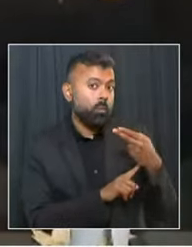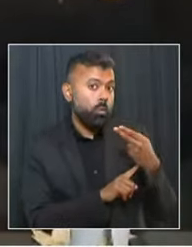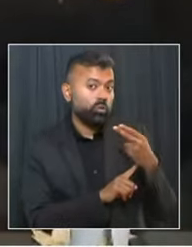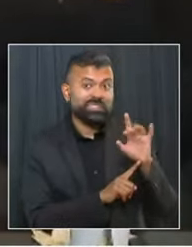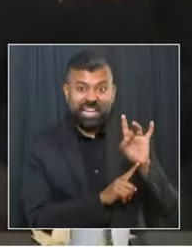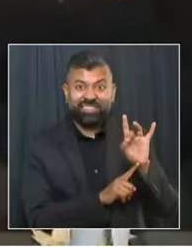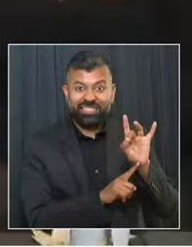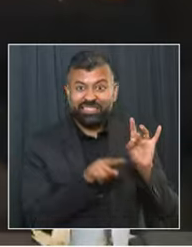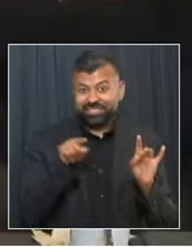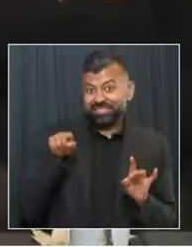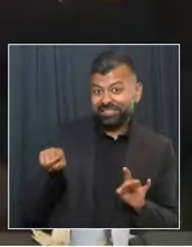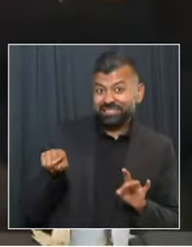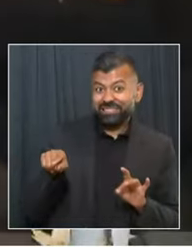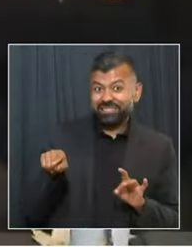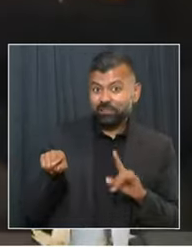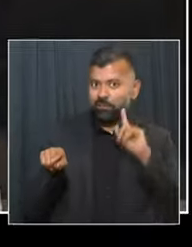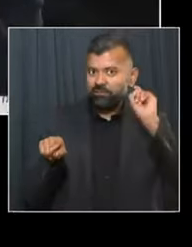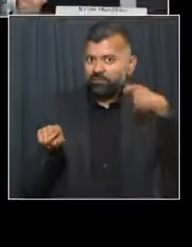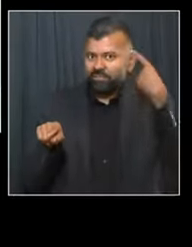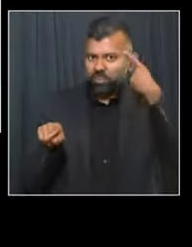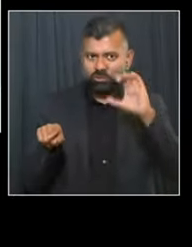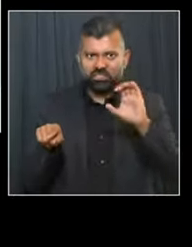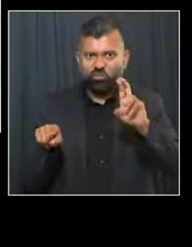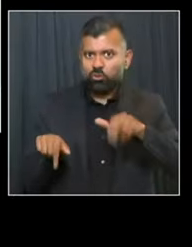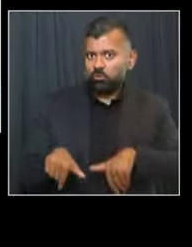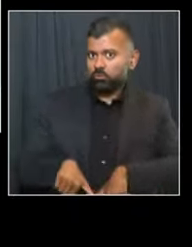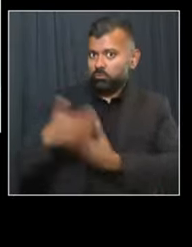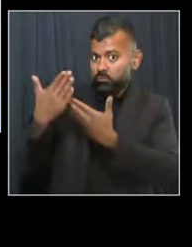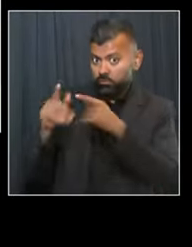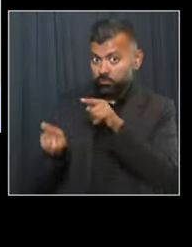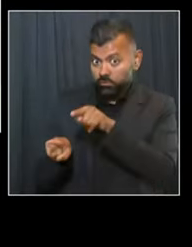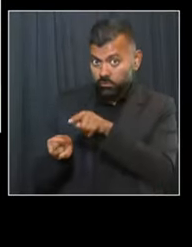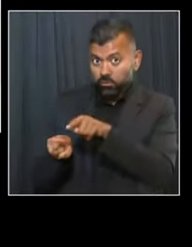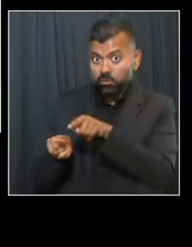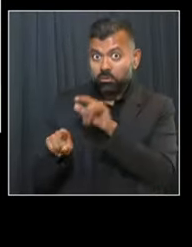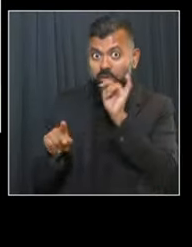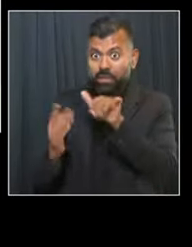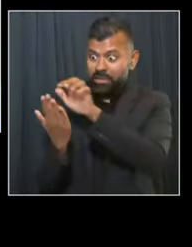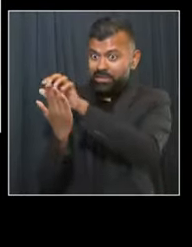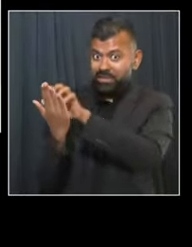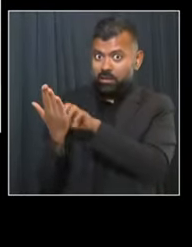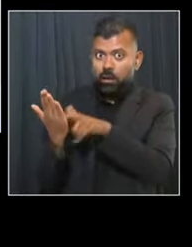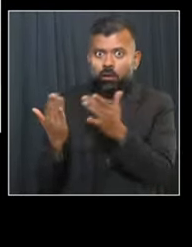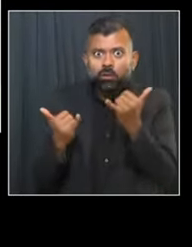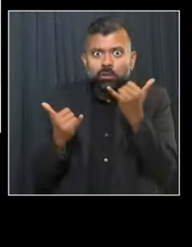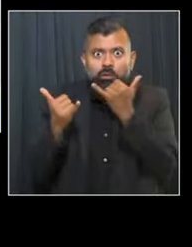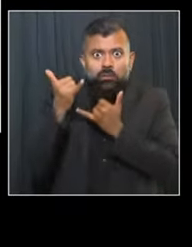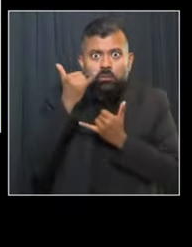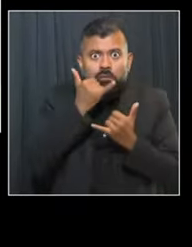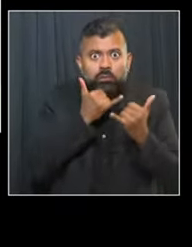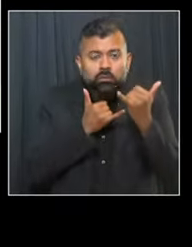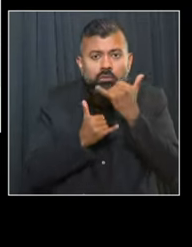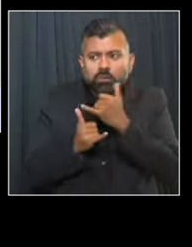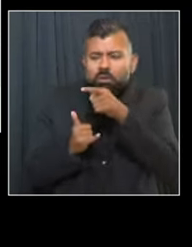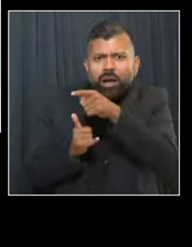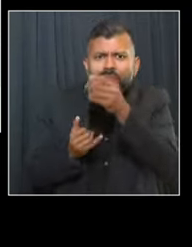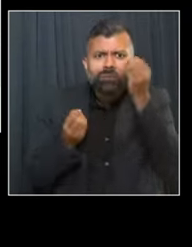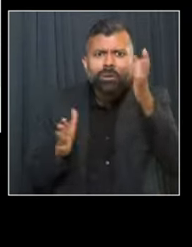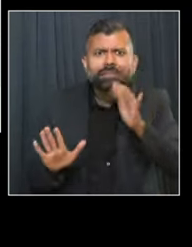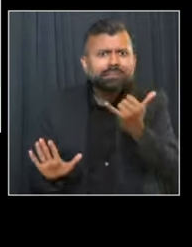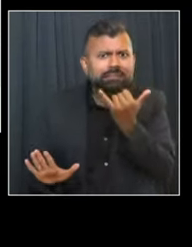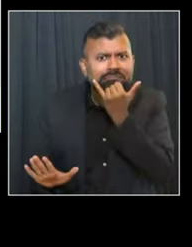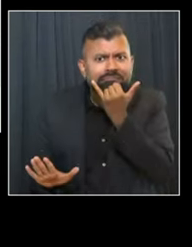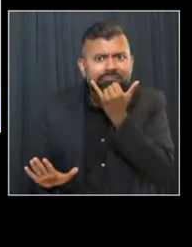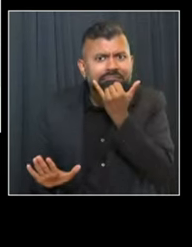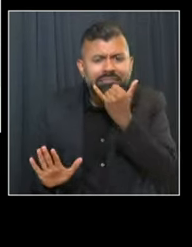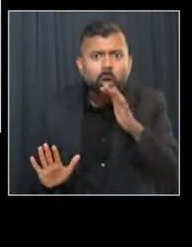CR. That started a flurry of trying to educate members, their staffs on the Hill, on the part of the council for you to